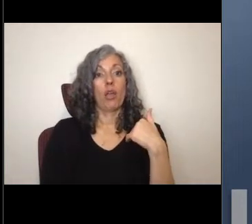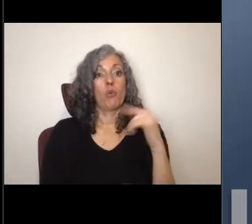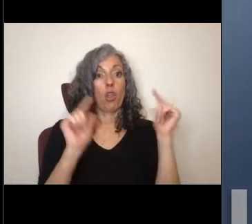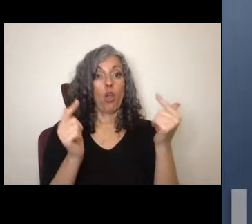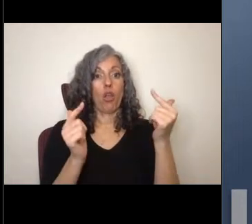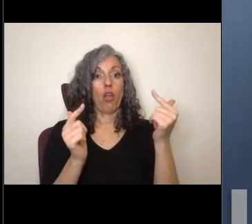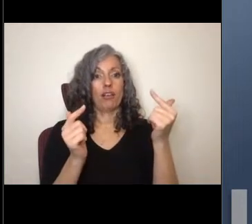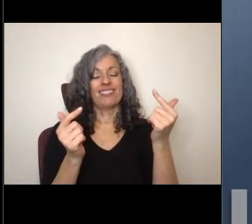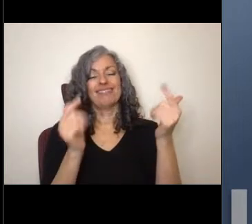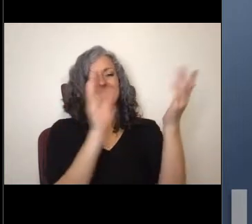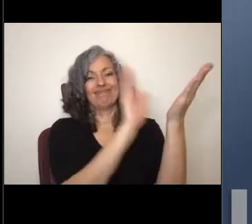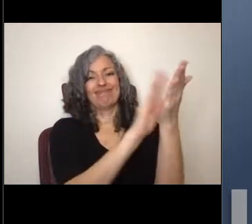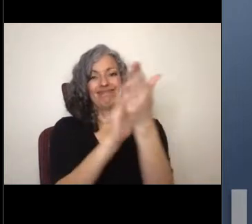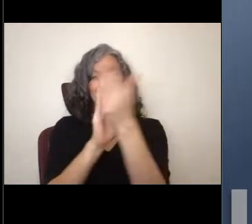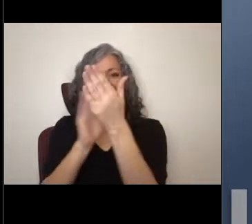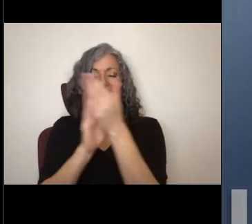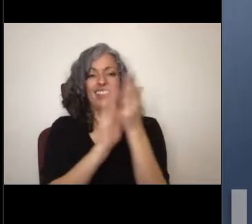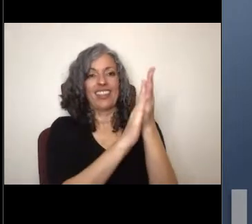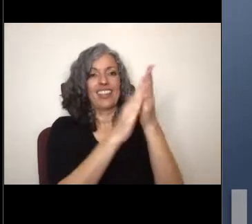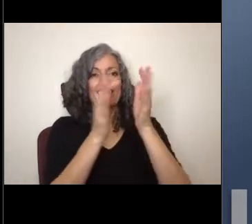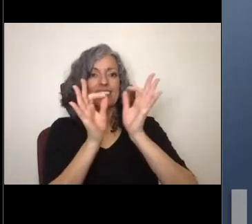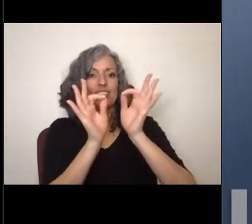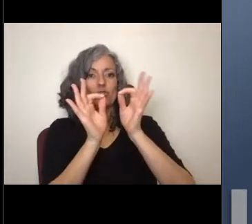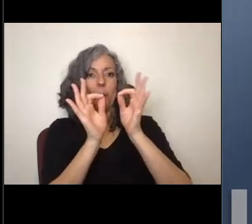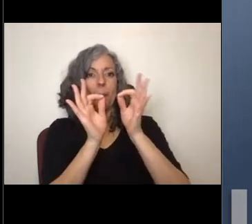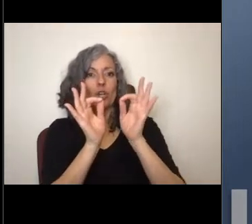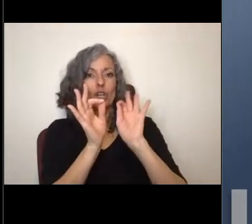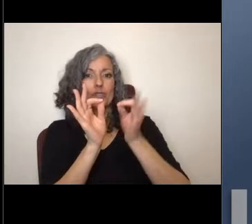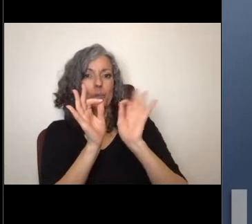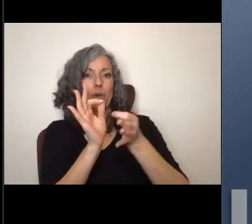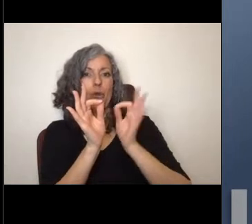language interpreter who I could barely see.